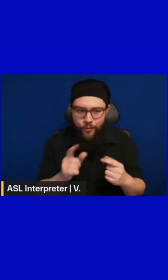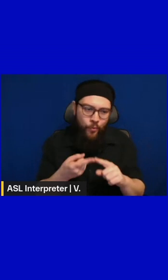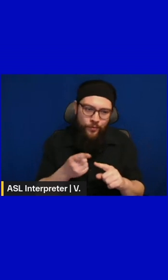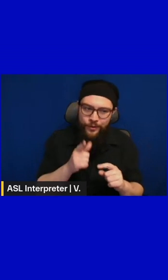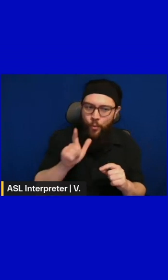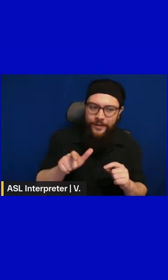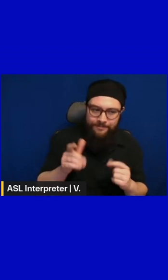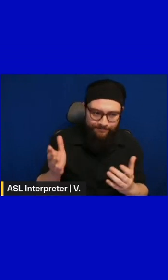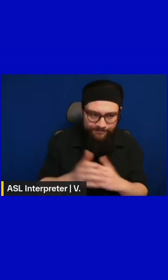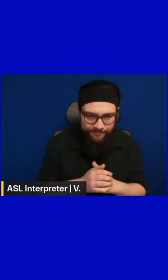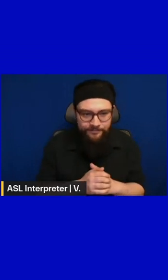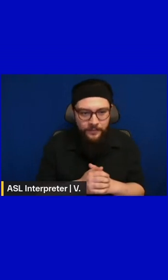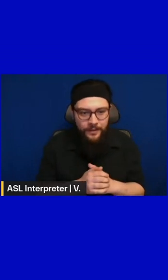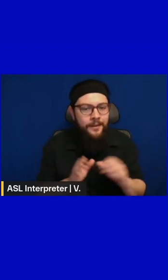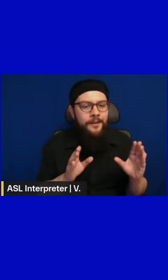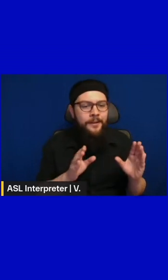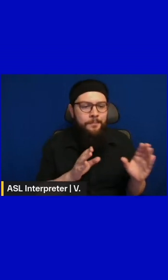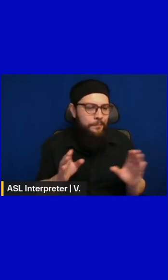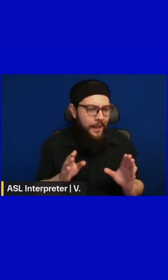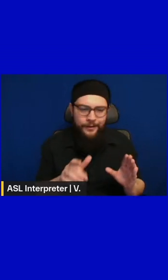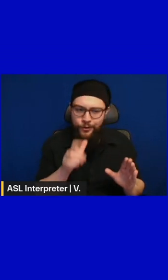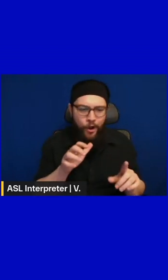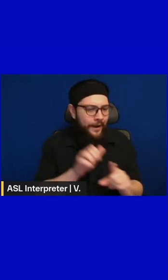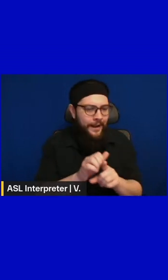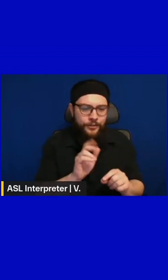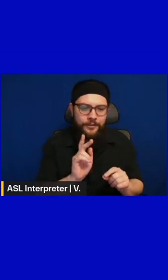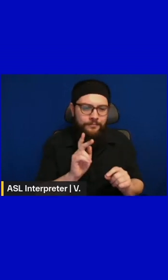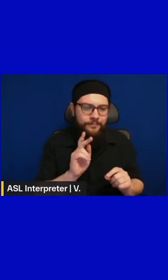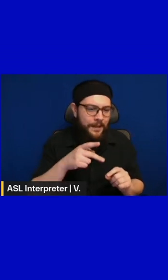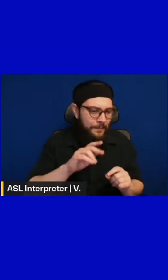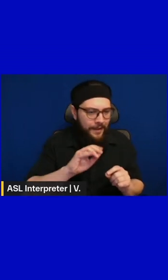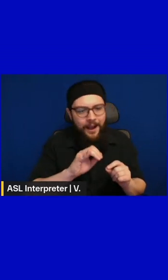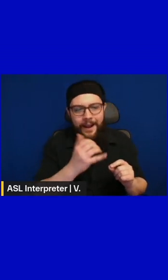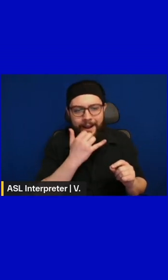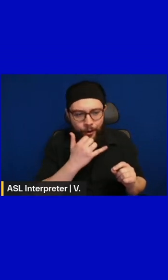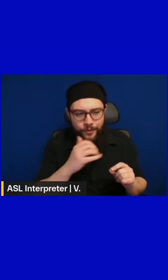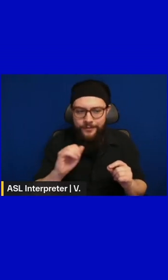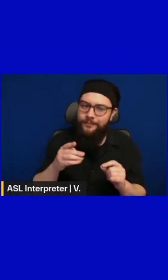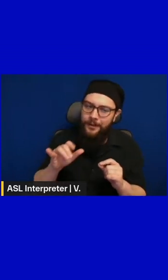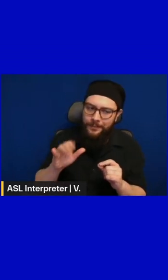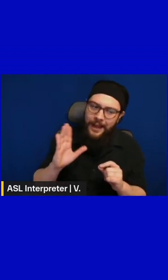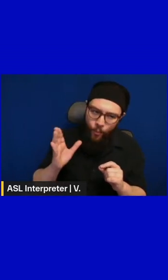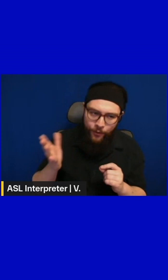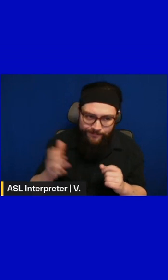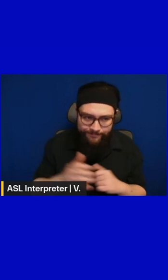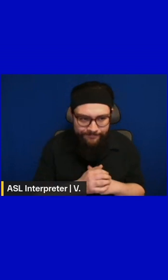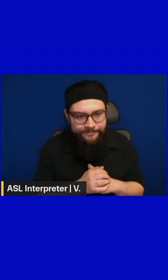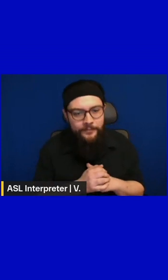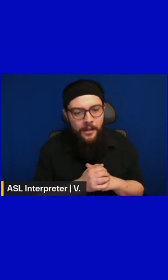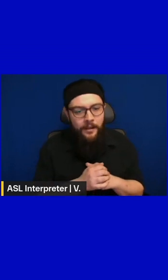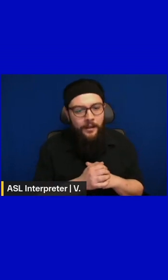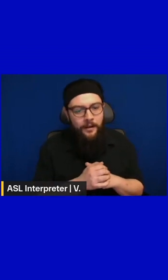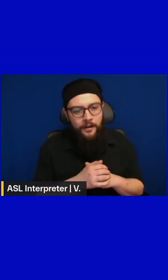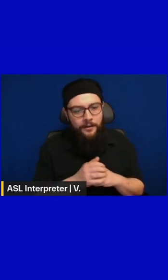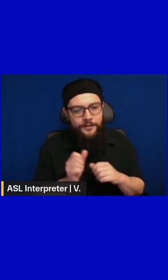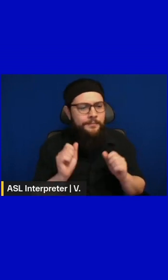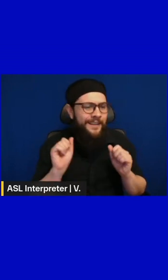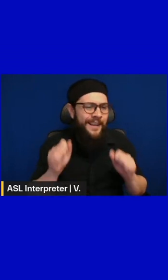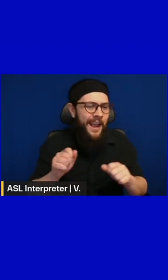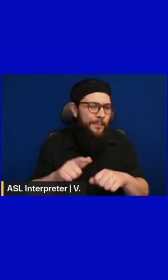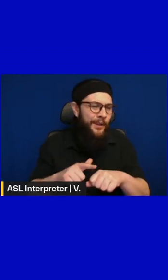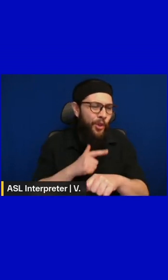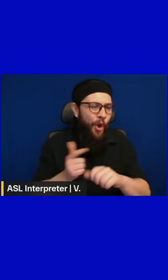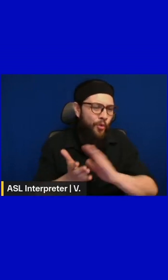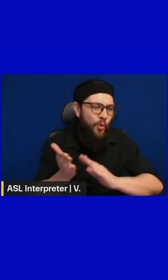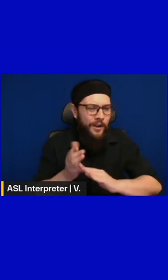to. Plans aren't going to catch your API errors. Apply obviously catches our API errors. They can be long running though on the apply